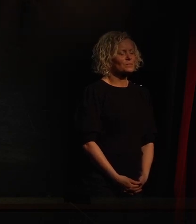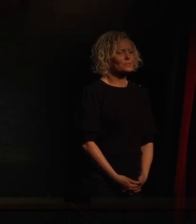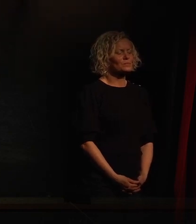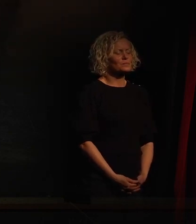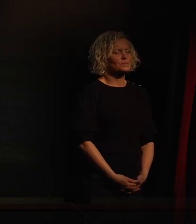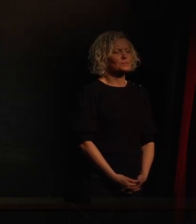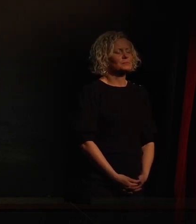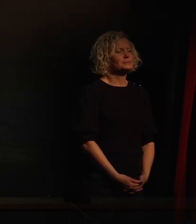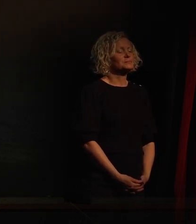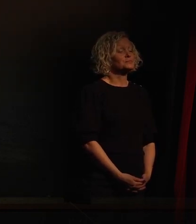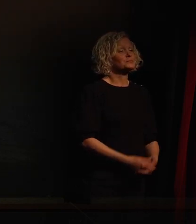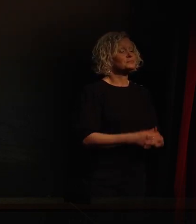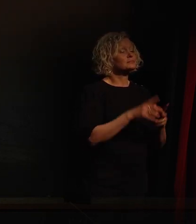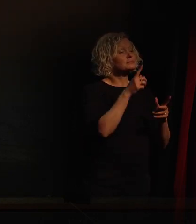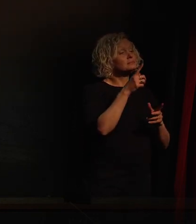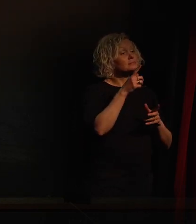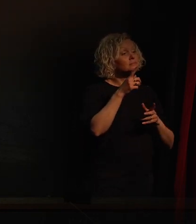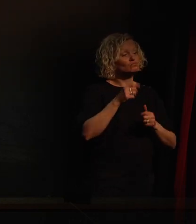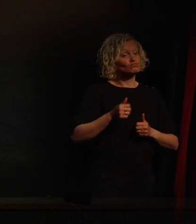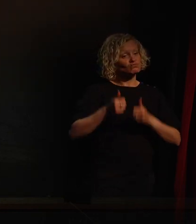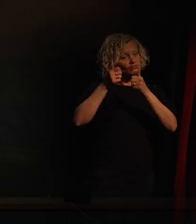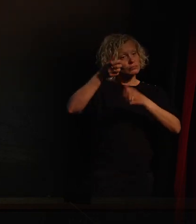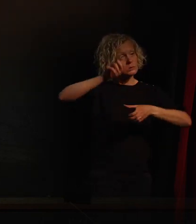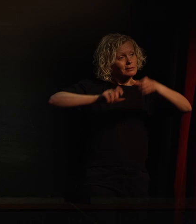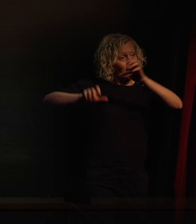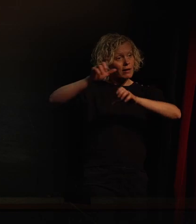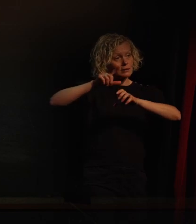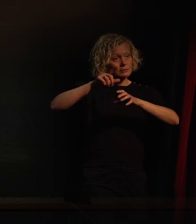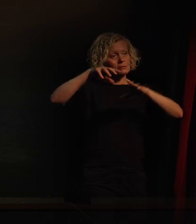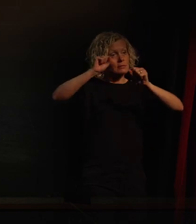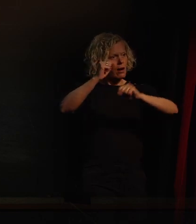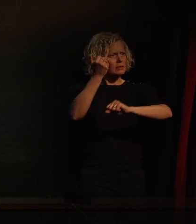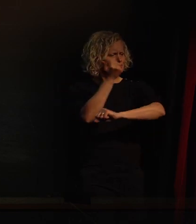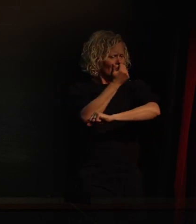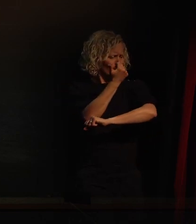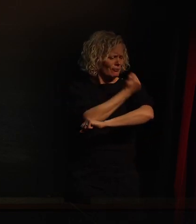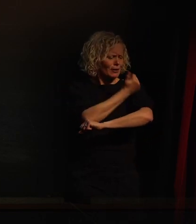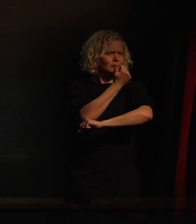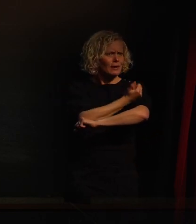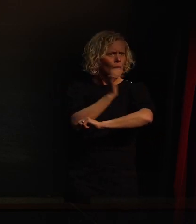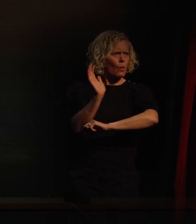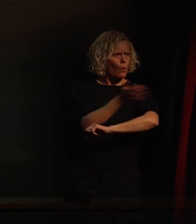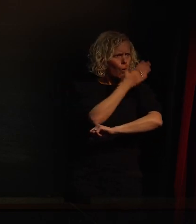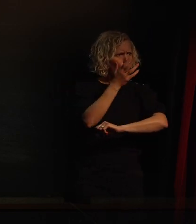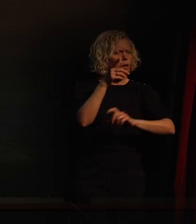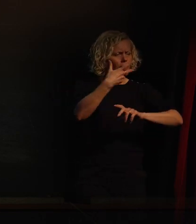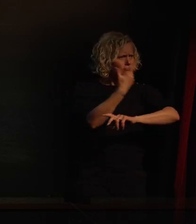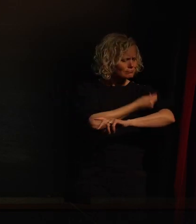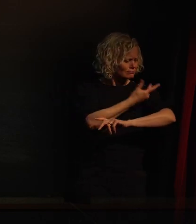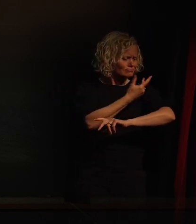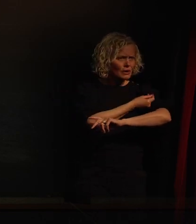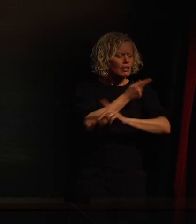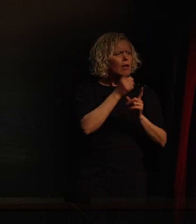And when the great scientists began vaccinating everyone, and they could all go and meet their friends